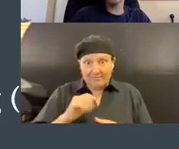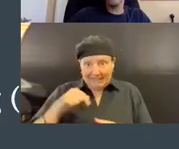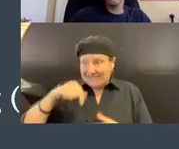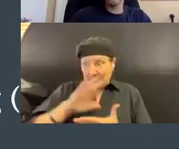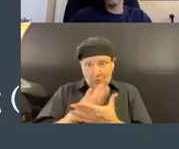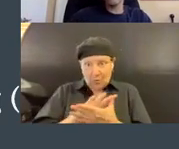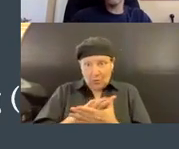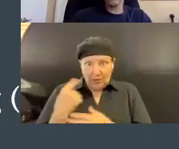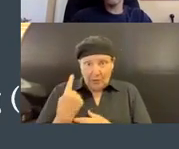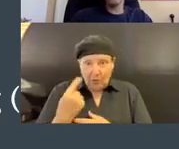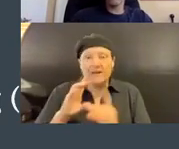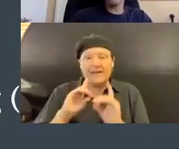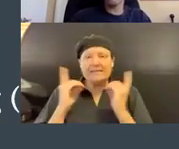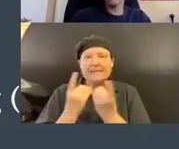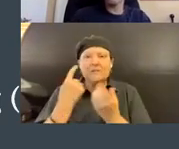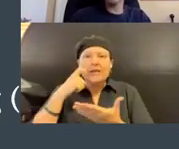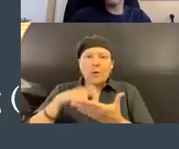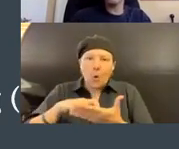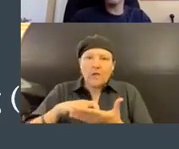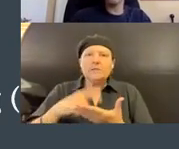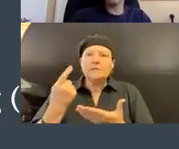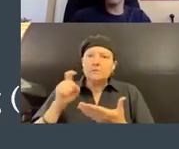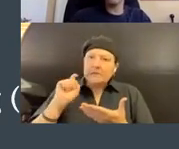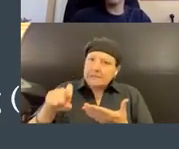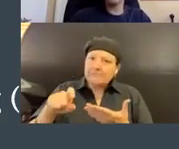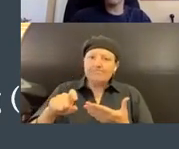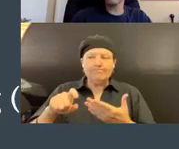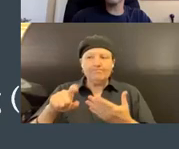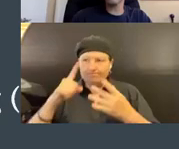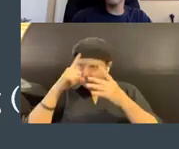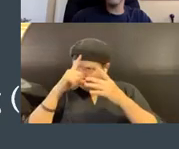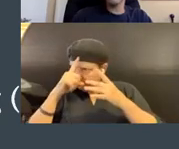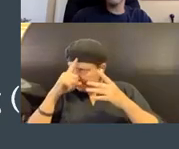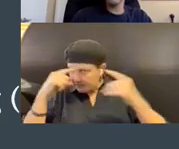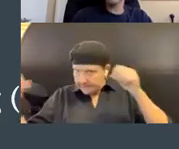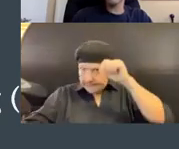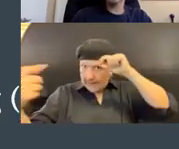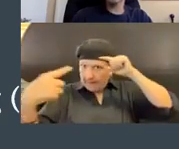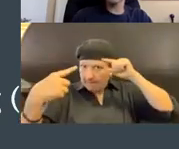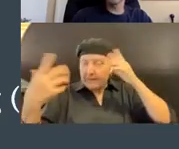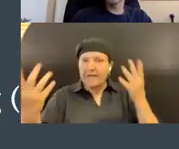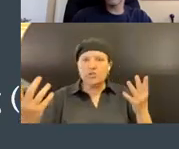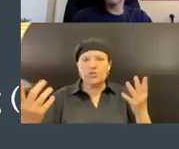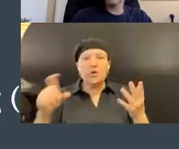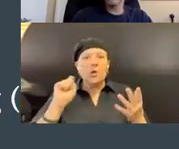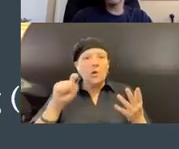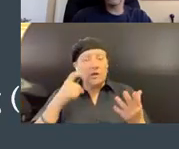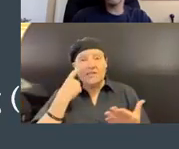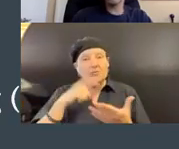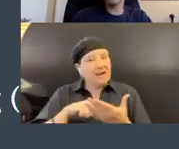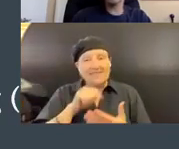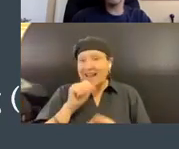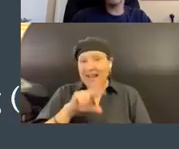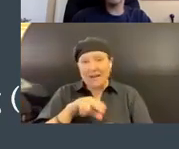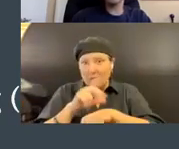So the district and the school right now are on the same page, and we definitely recognize that these are not normal times, and